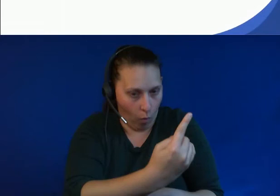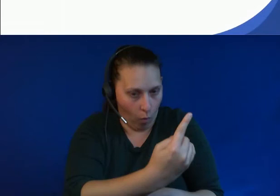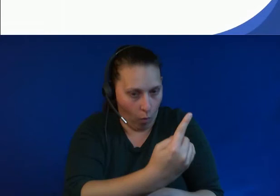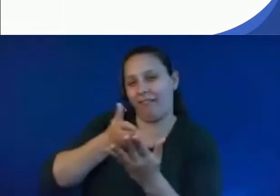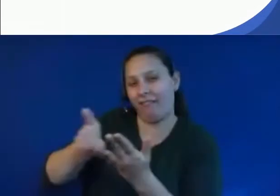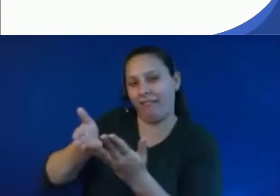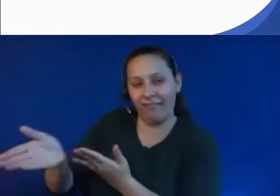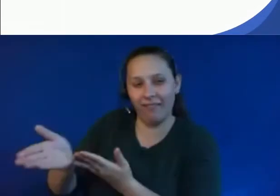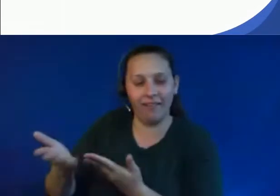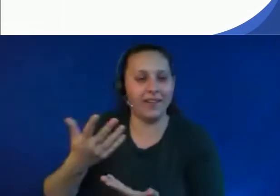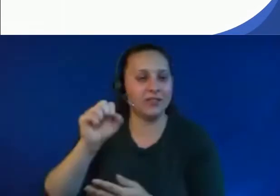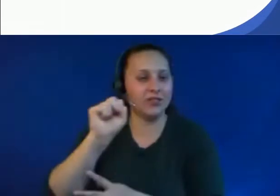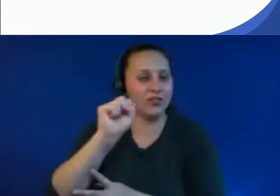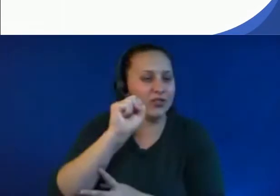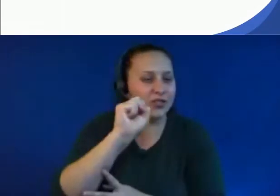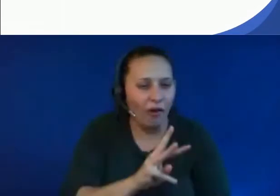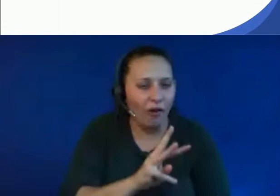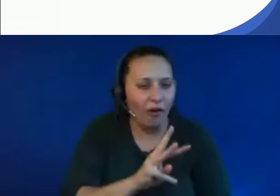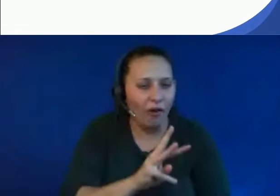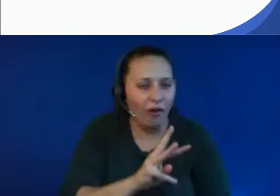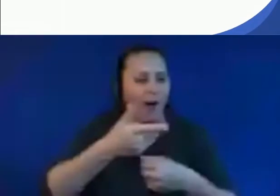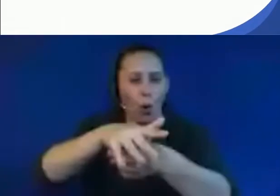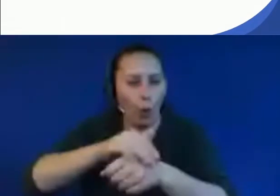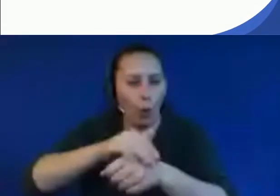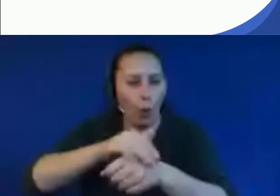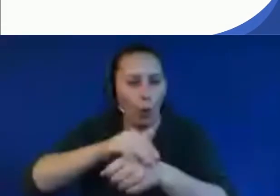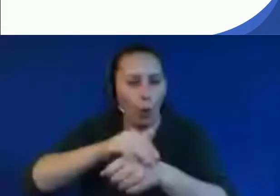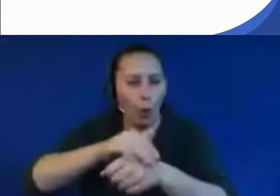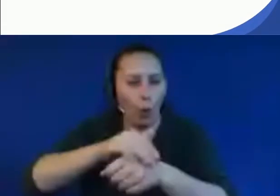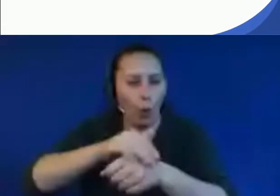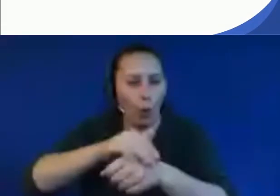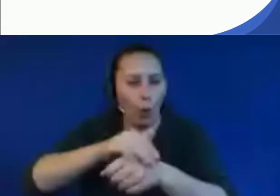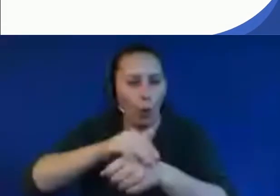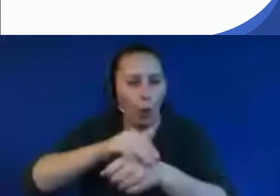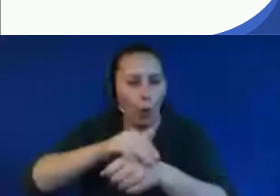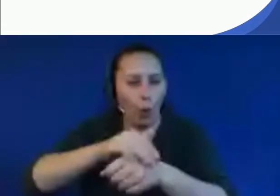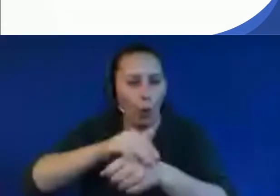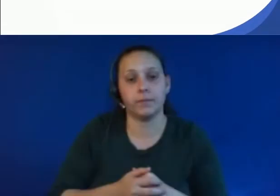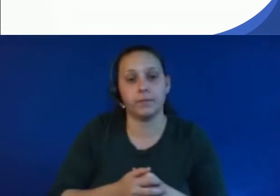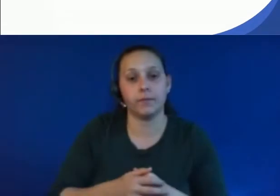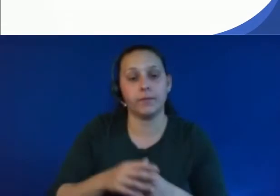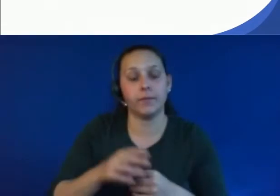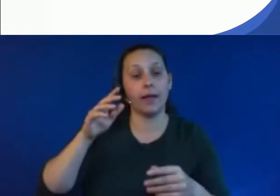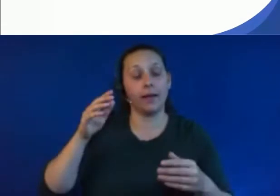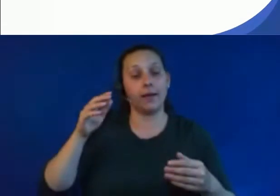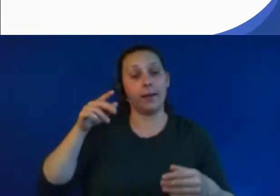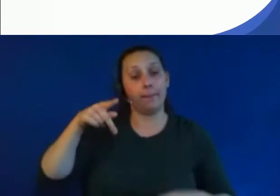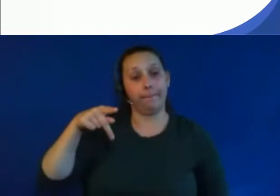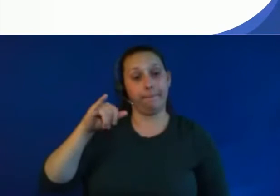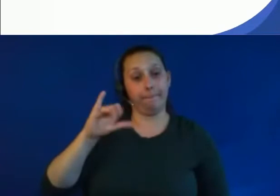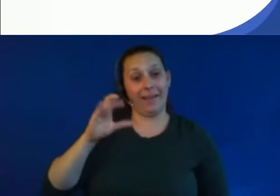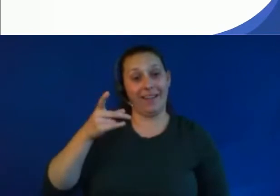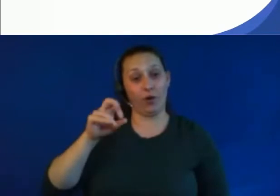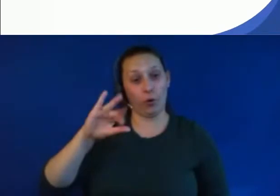the locations themselves. We had set up a partial clinic here in Pickering, and we also